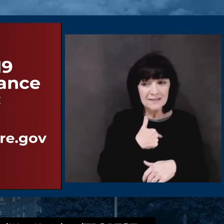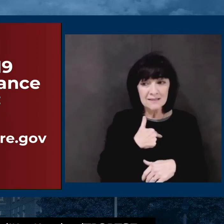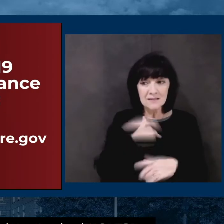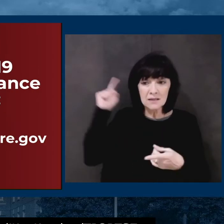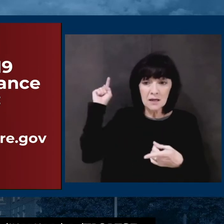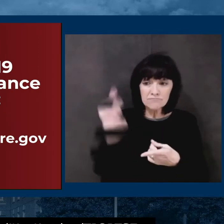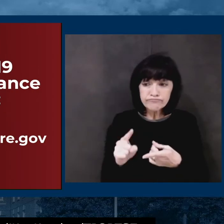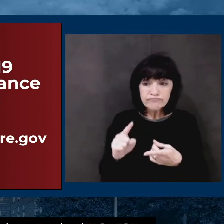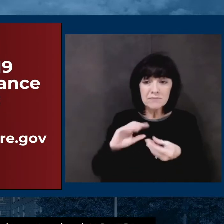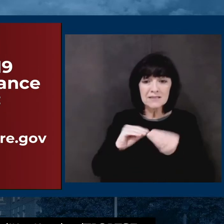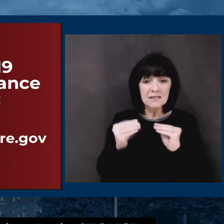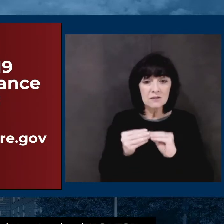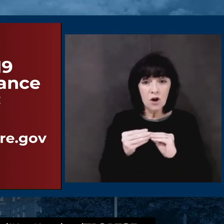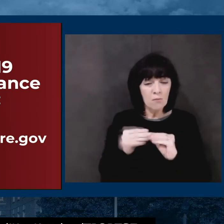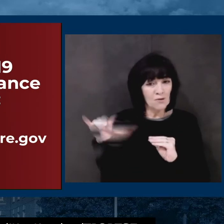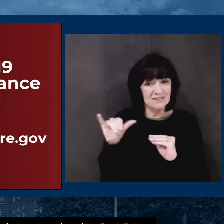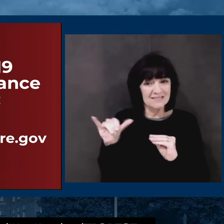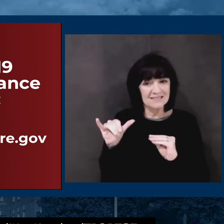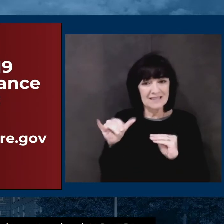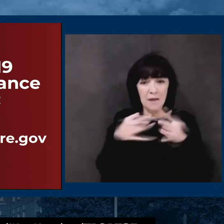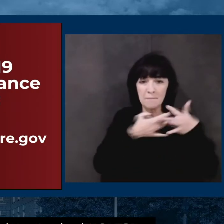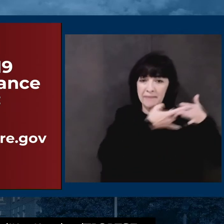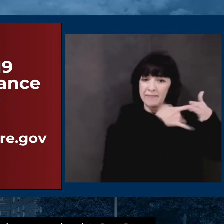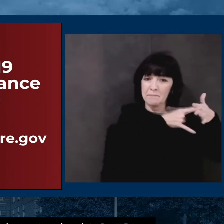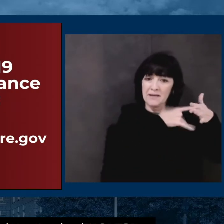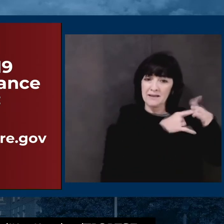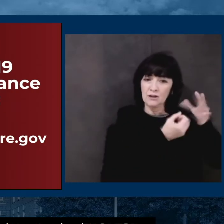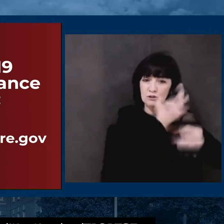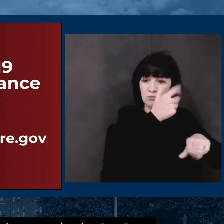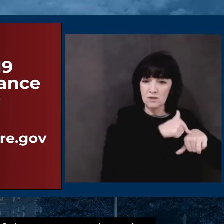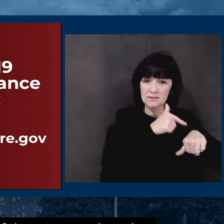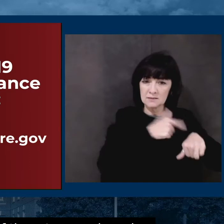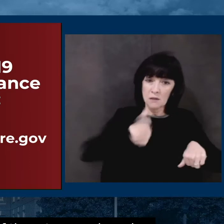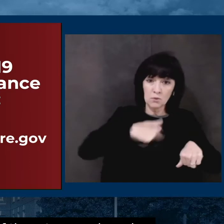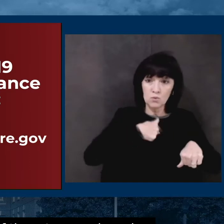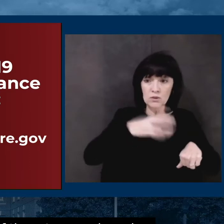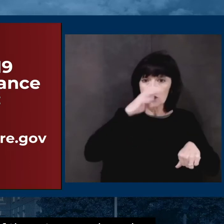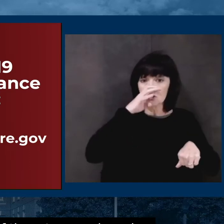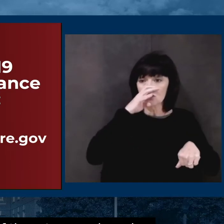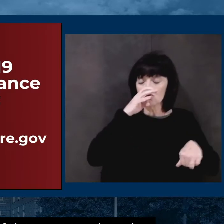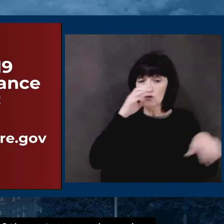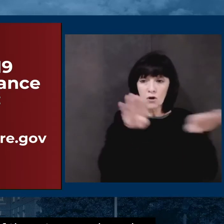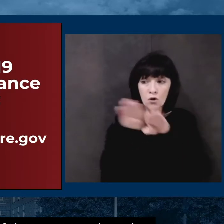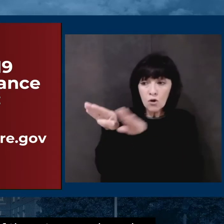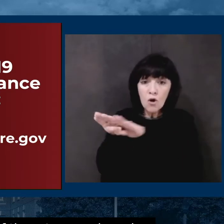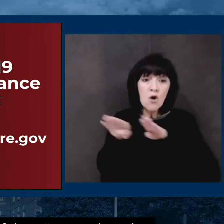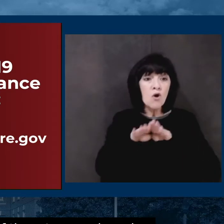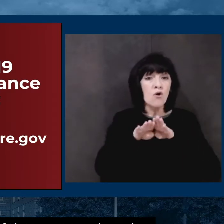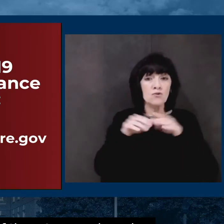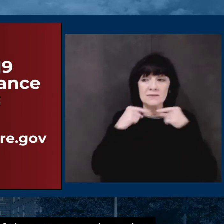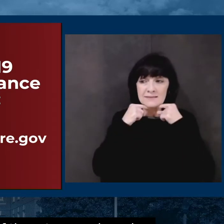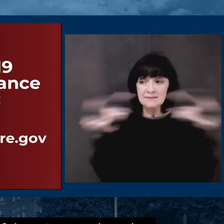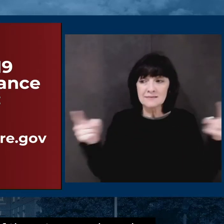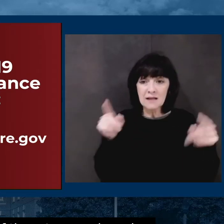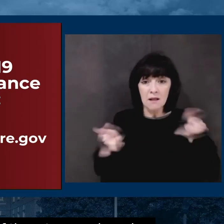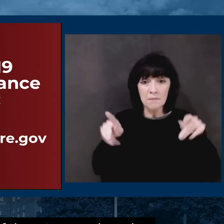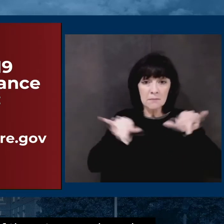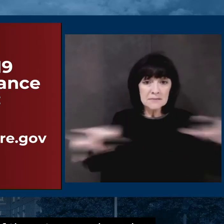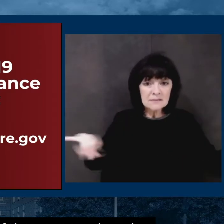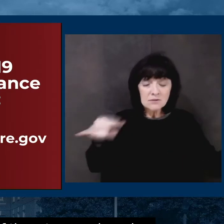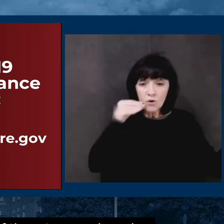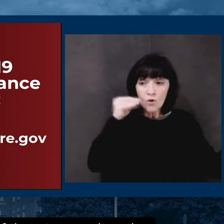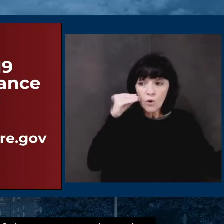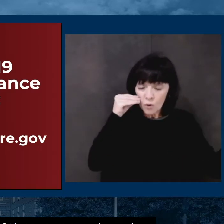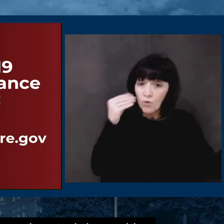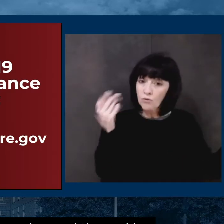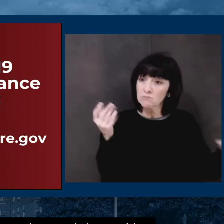these increased numbers that we've had here in Delaware, across our country and around the world. And part of that goes back to these